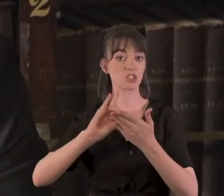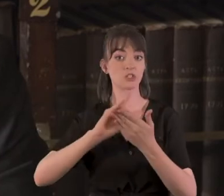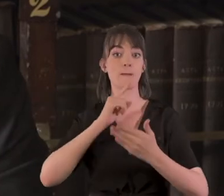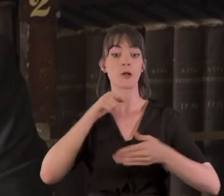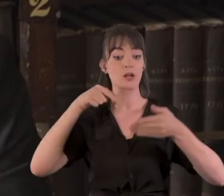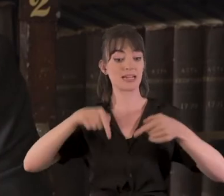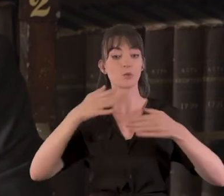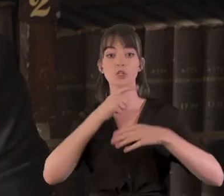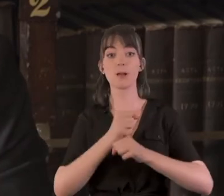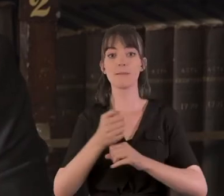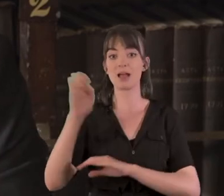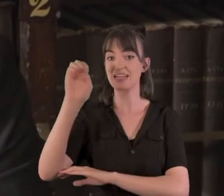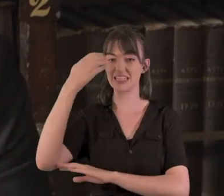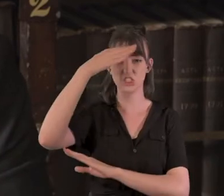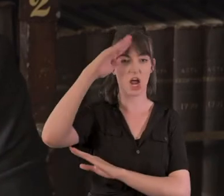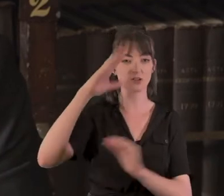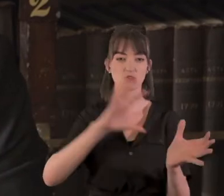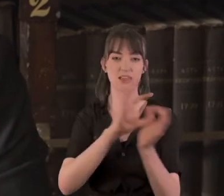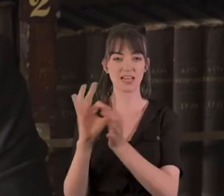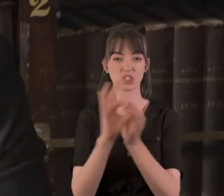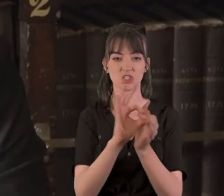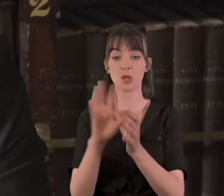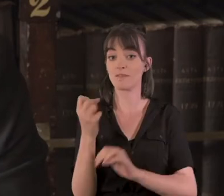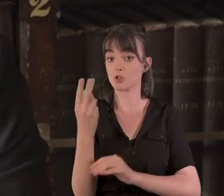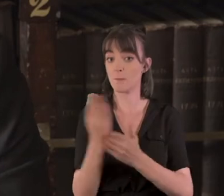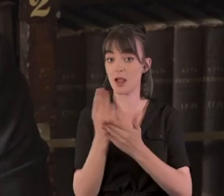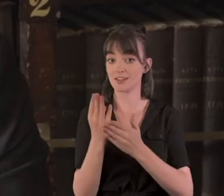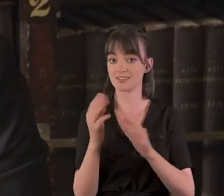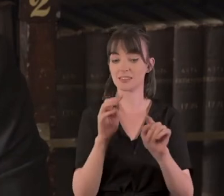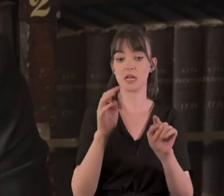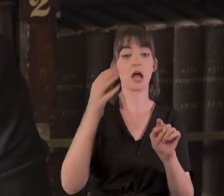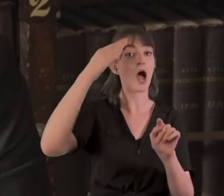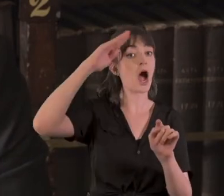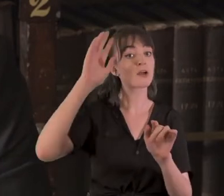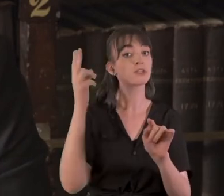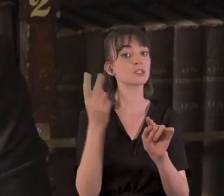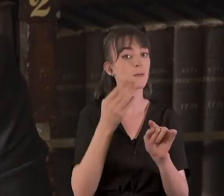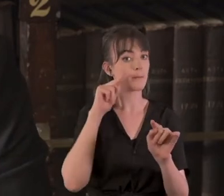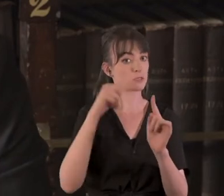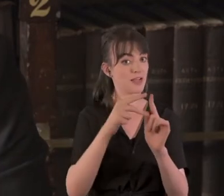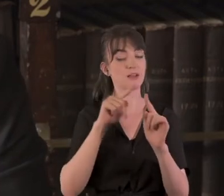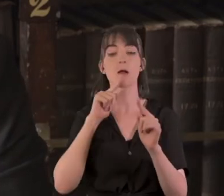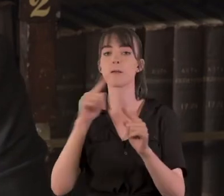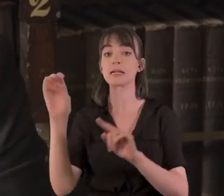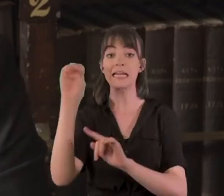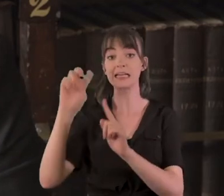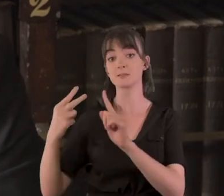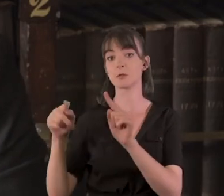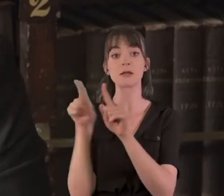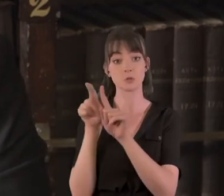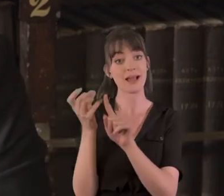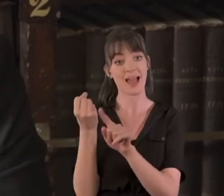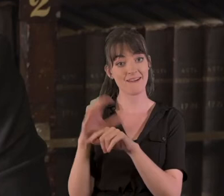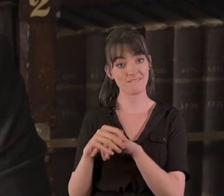Anglo-Irish relations, and there's two parts to that relationship. There's the Irish, but there's also the Anglo side of it. And this is